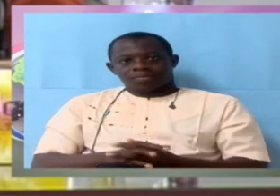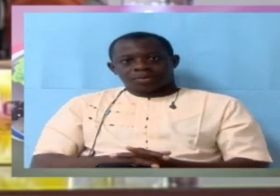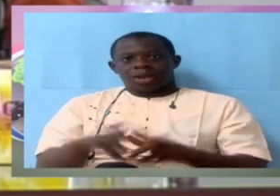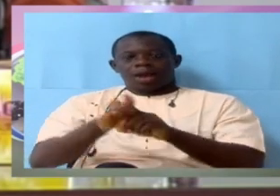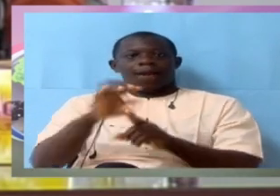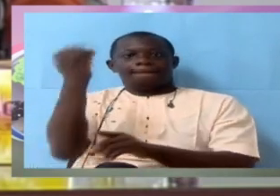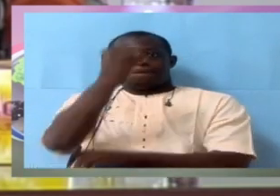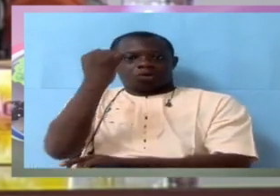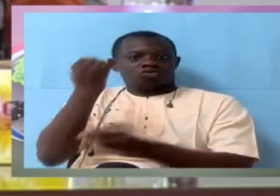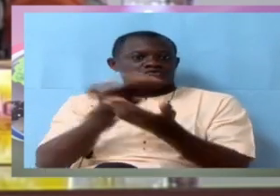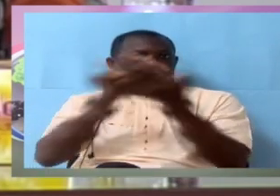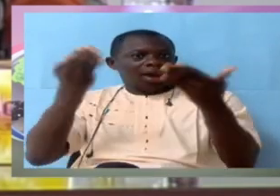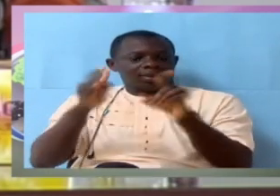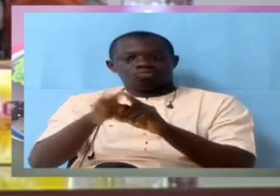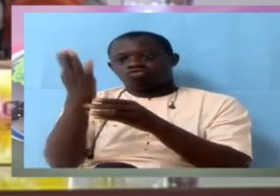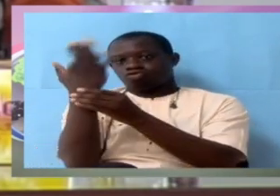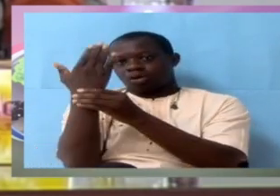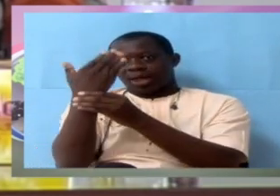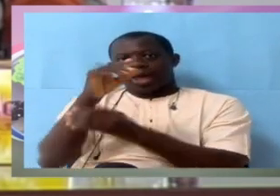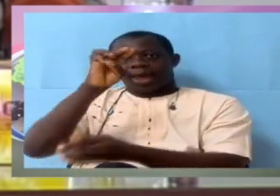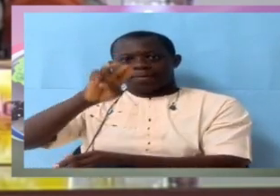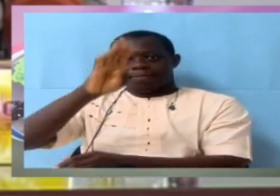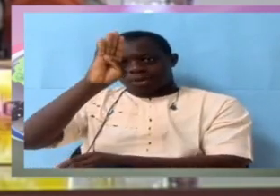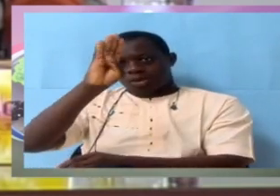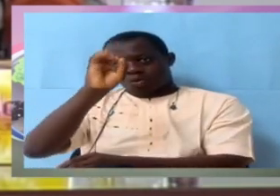because you were assured by Dr. Mbow